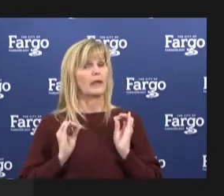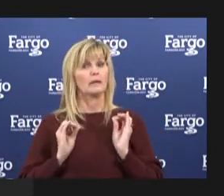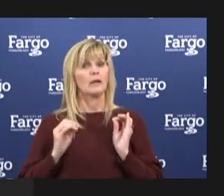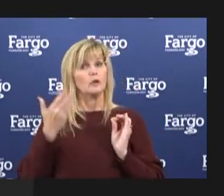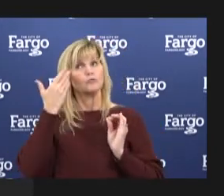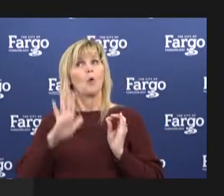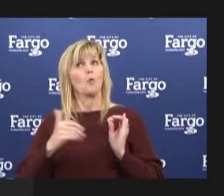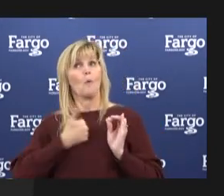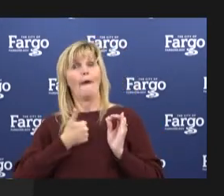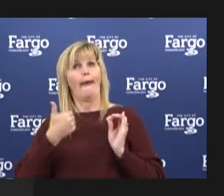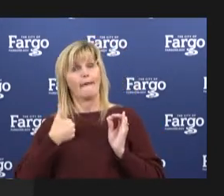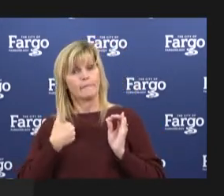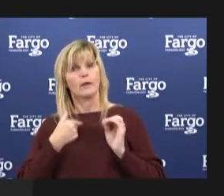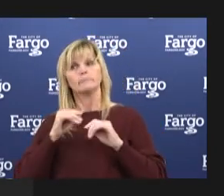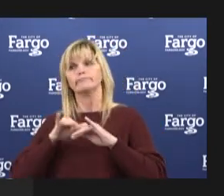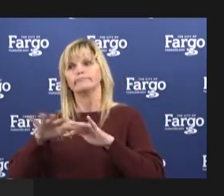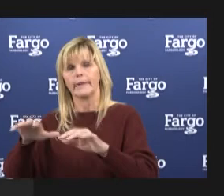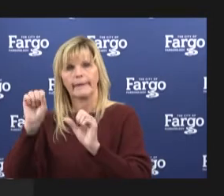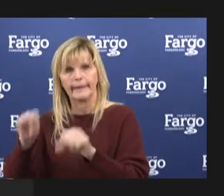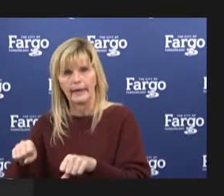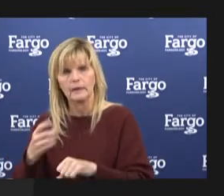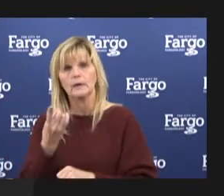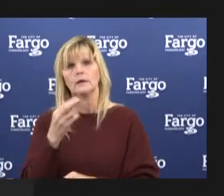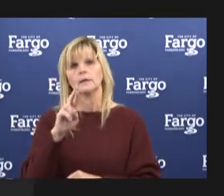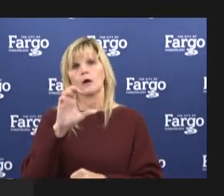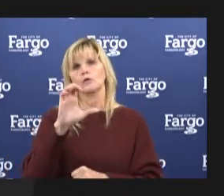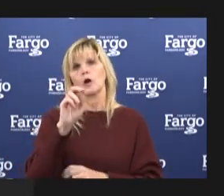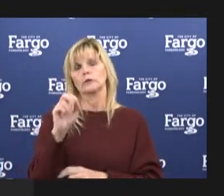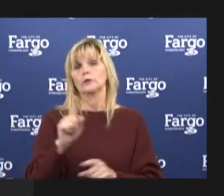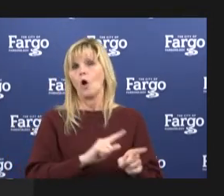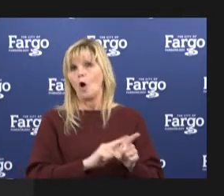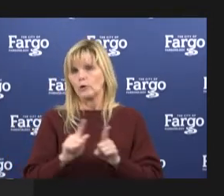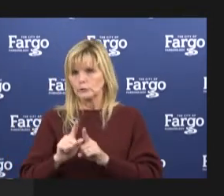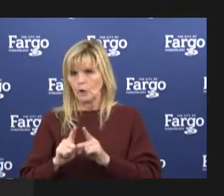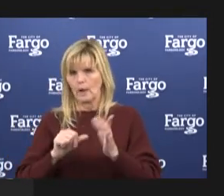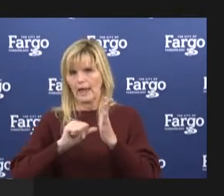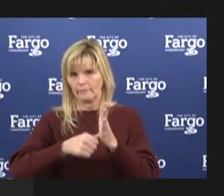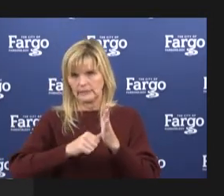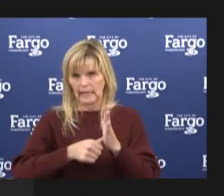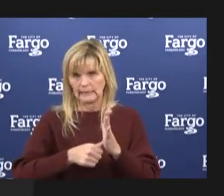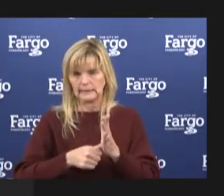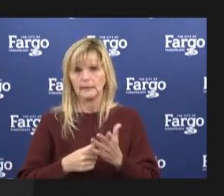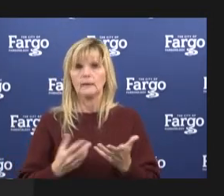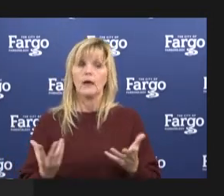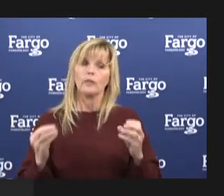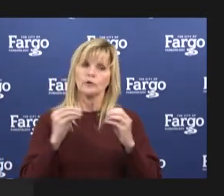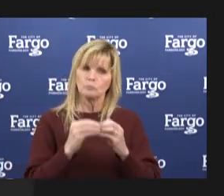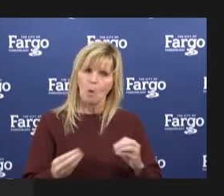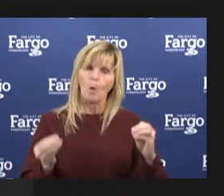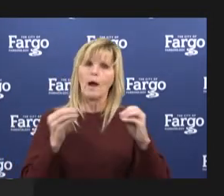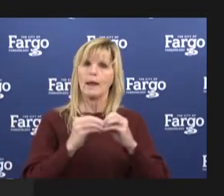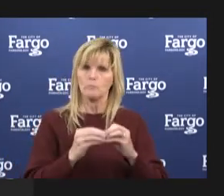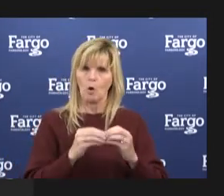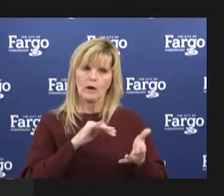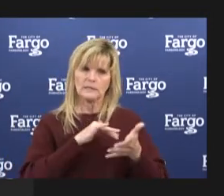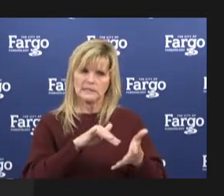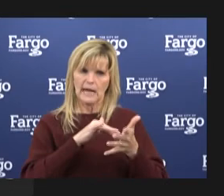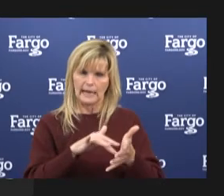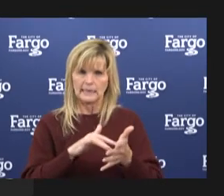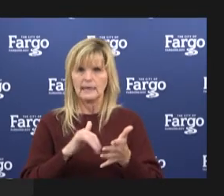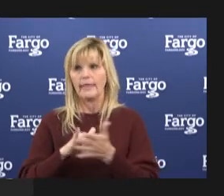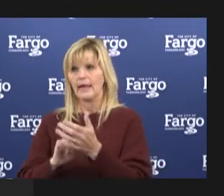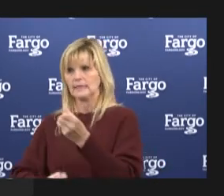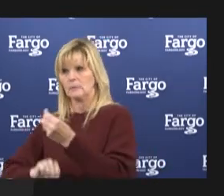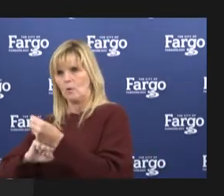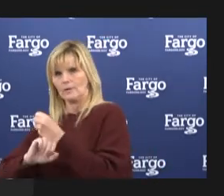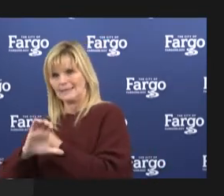infected. Dr. Carson did a great job also kind of emphasizing that more and more clinical studies support these CDC